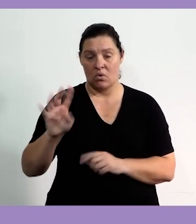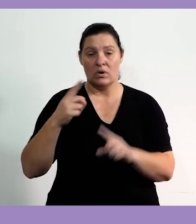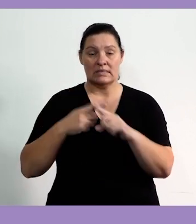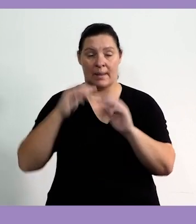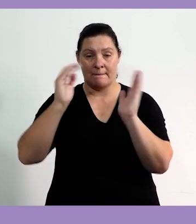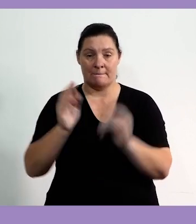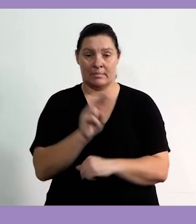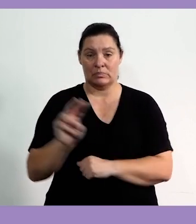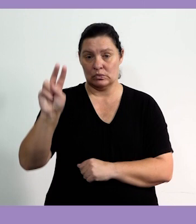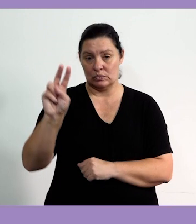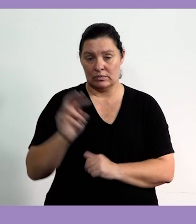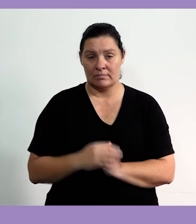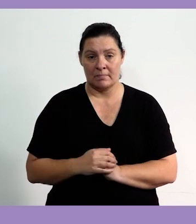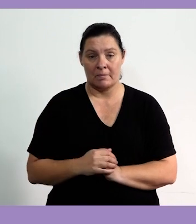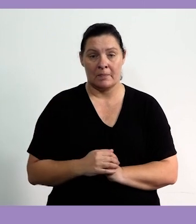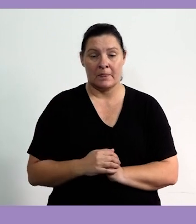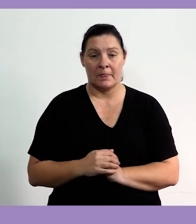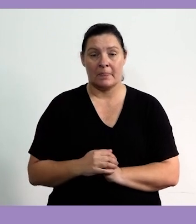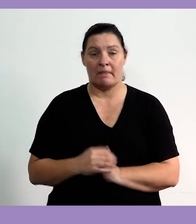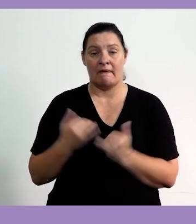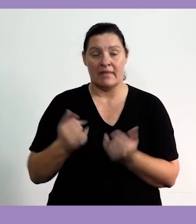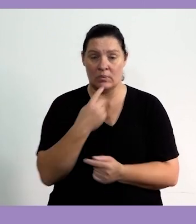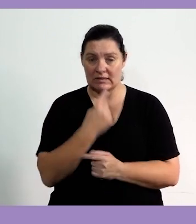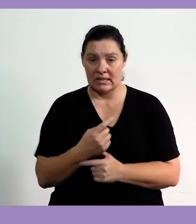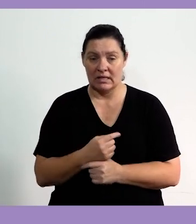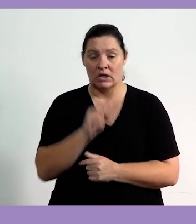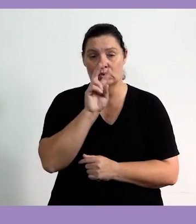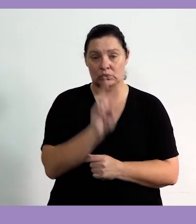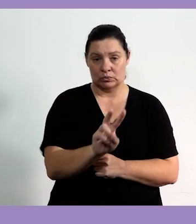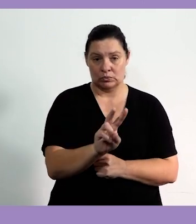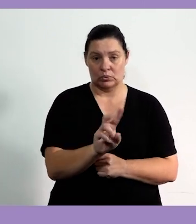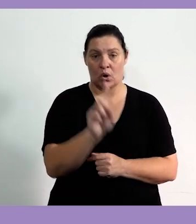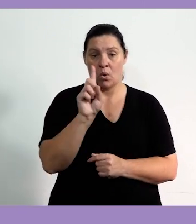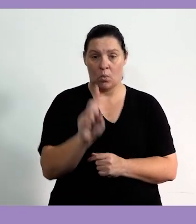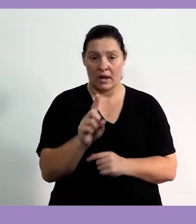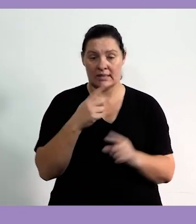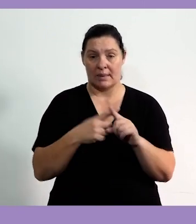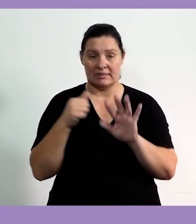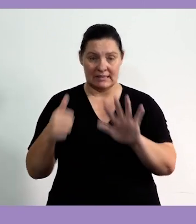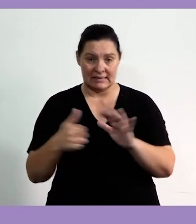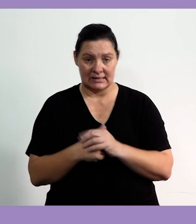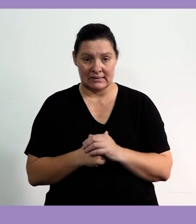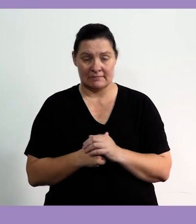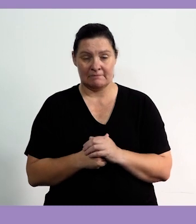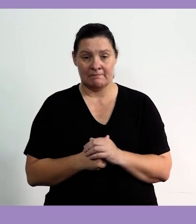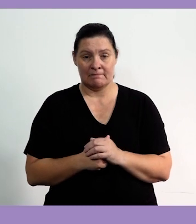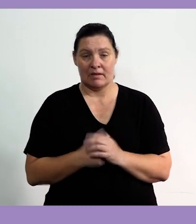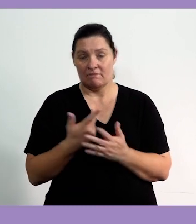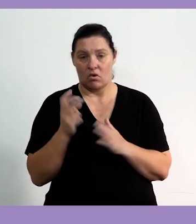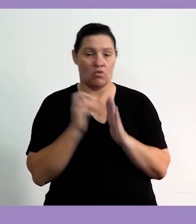4 multiplied by 2. We are going to say 2, and that is 1 multiplied by